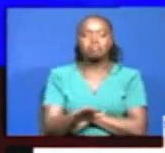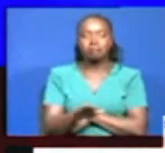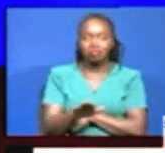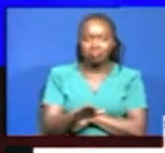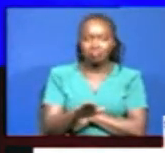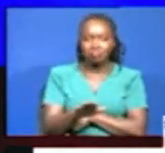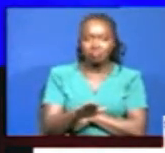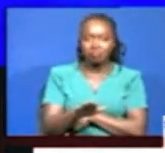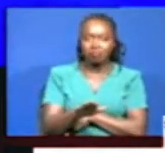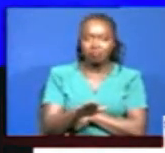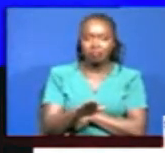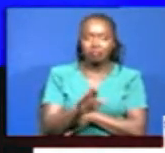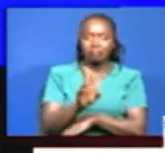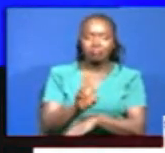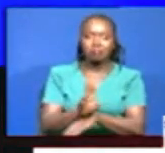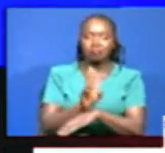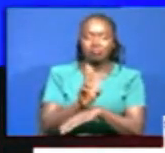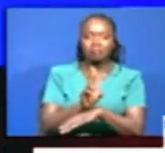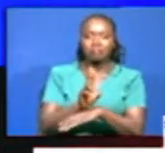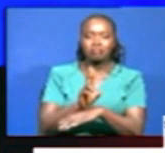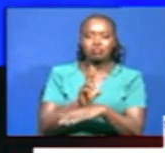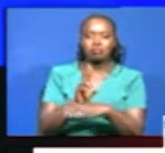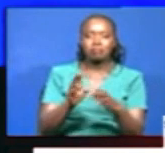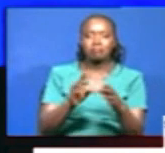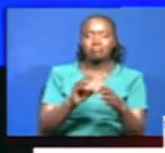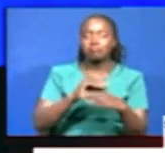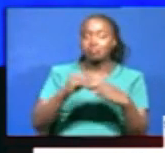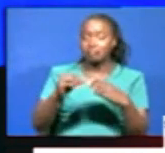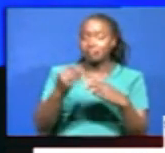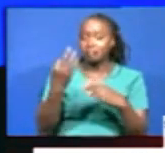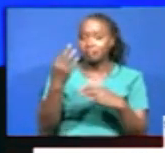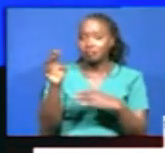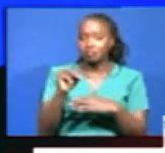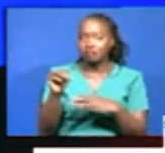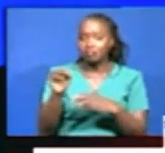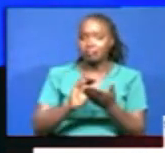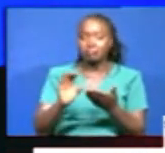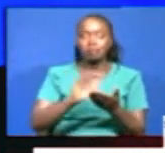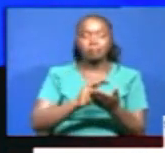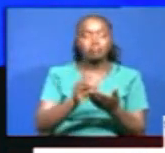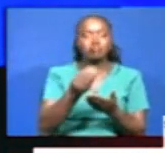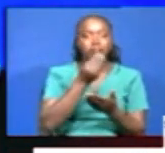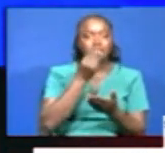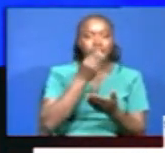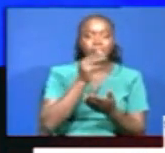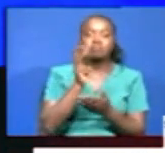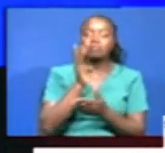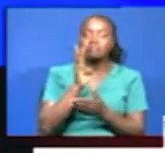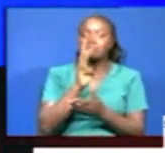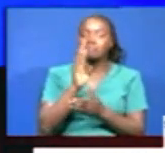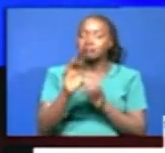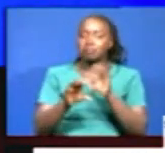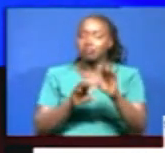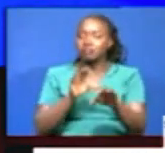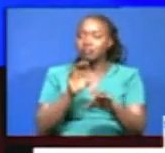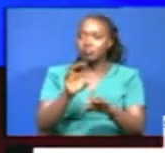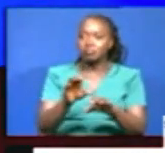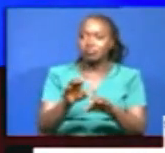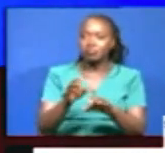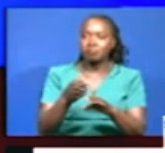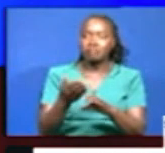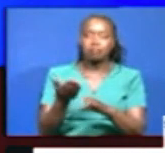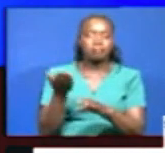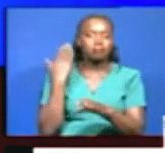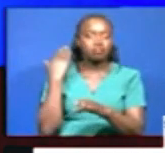have had to spend US dollars, $3 million, to supply feed and water to wildlife in the last